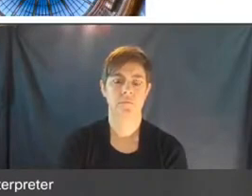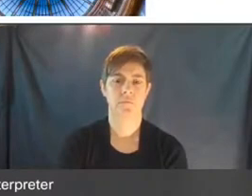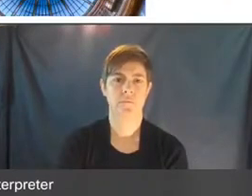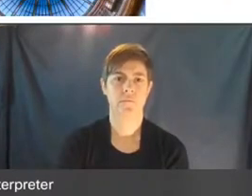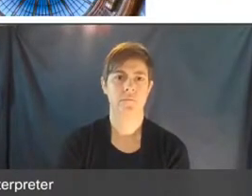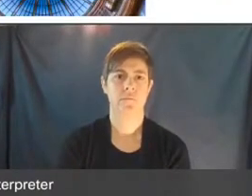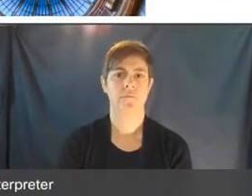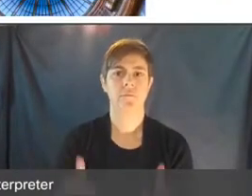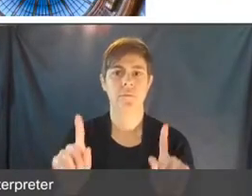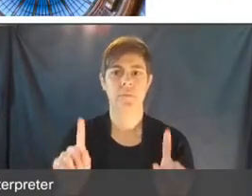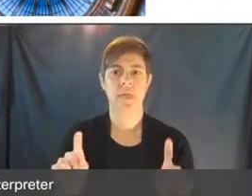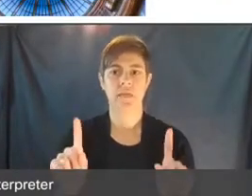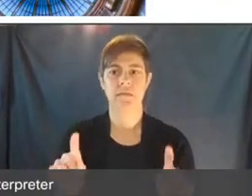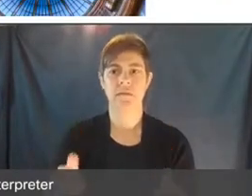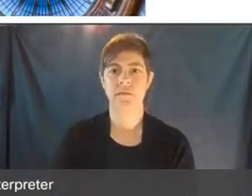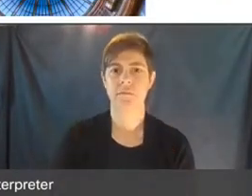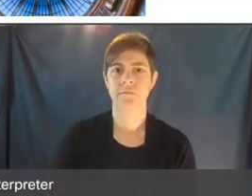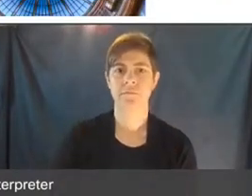Test.